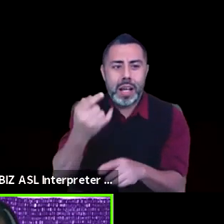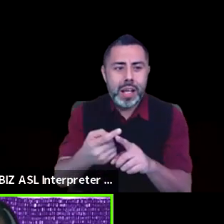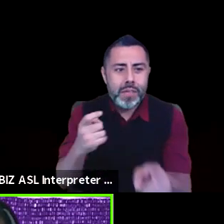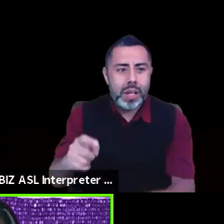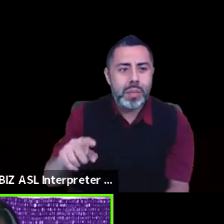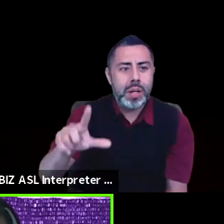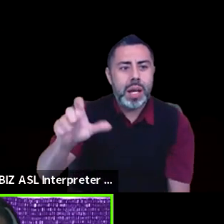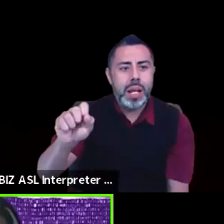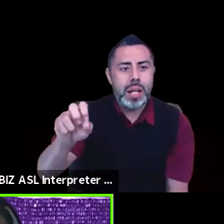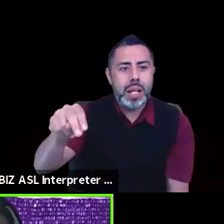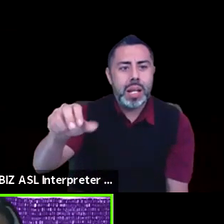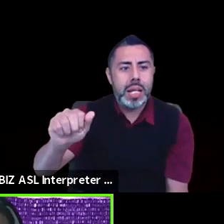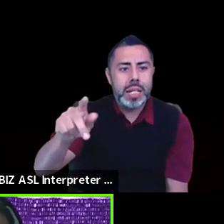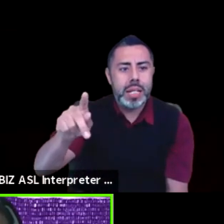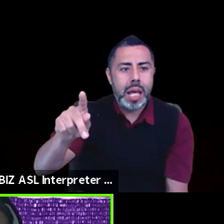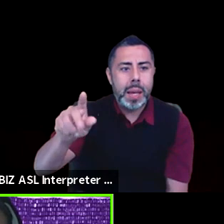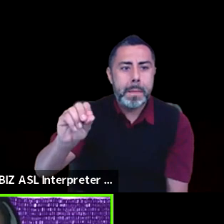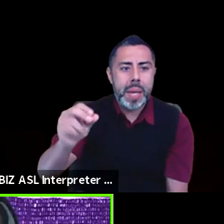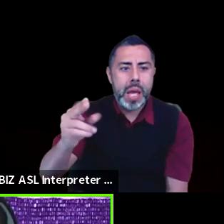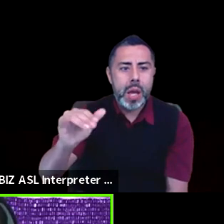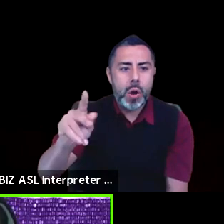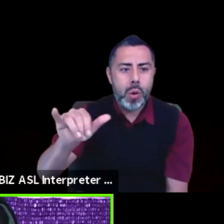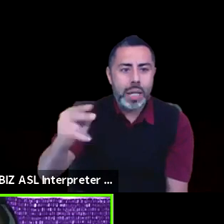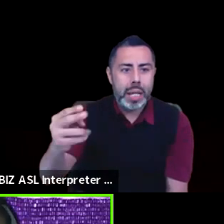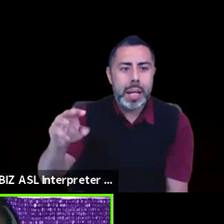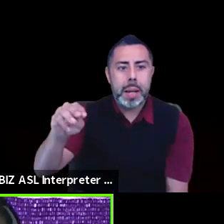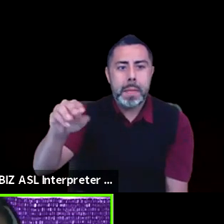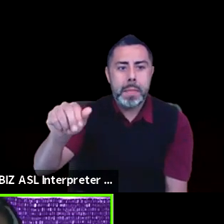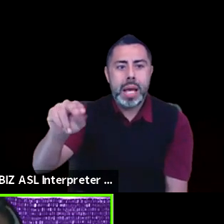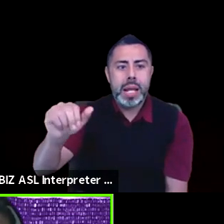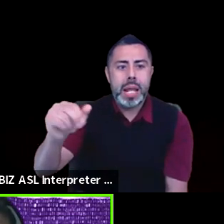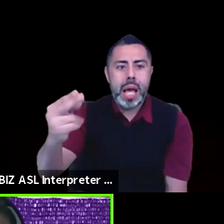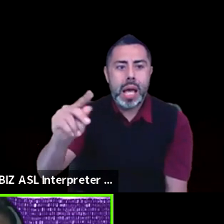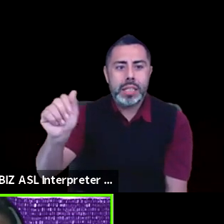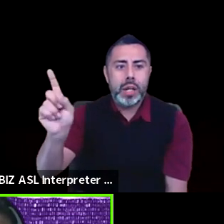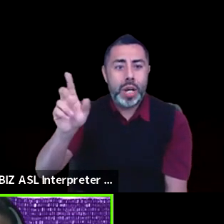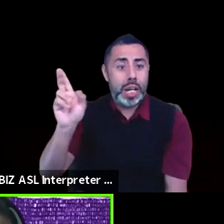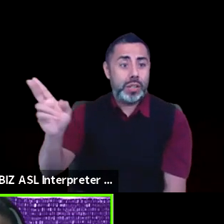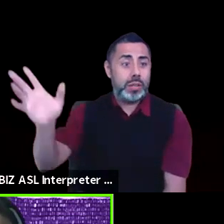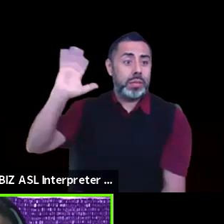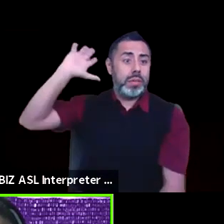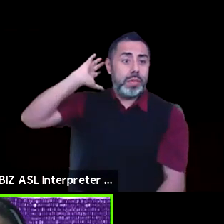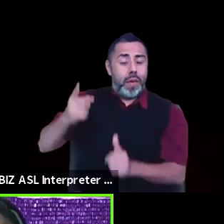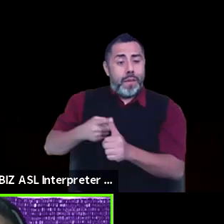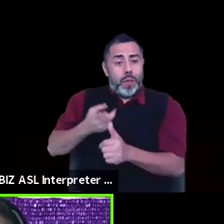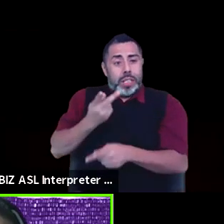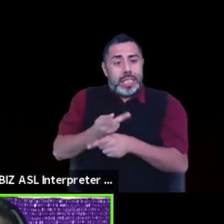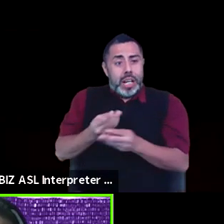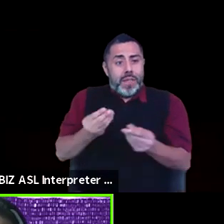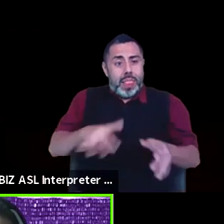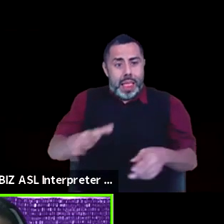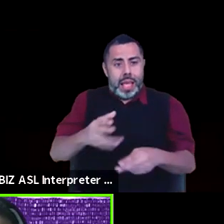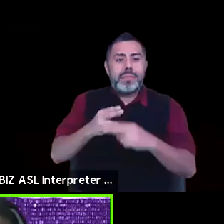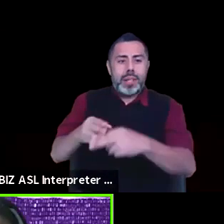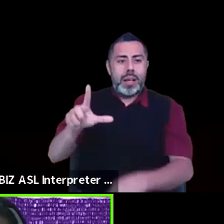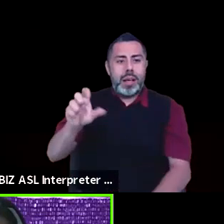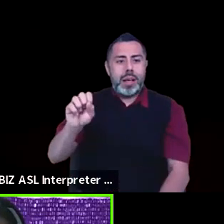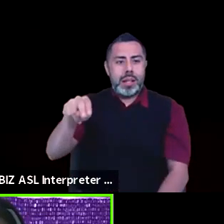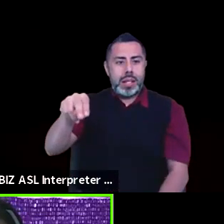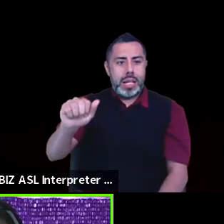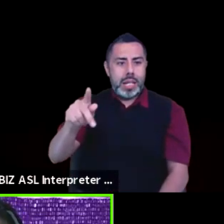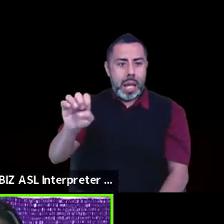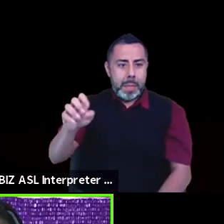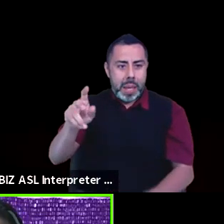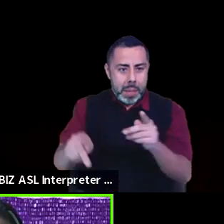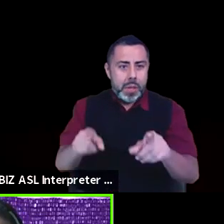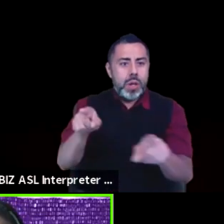Matahata, where the historically first caretakers of the land, the Lenape peoples, and also the